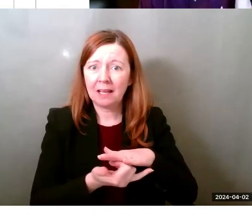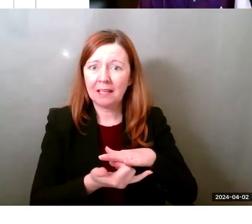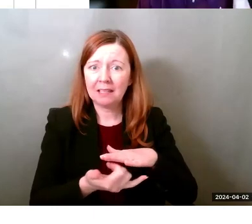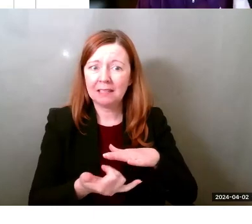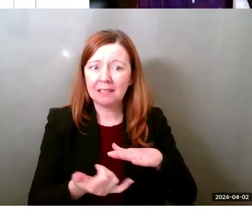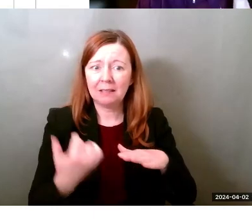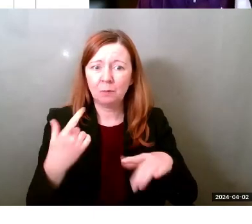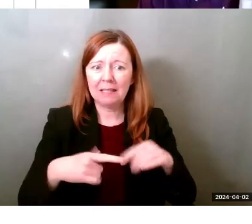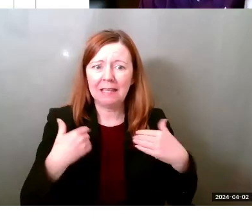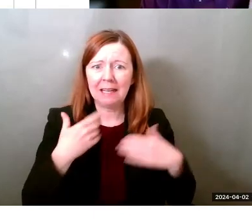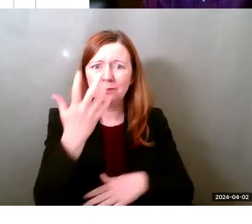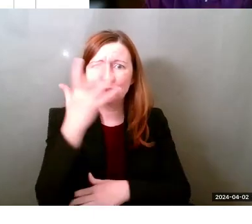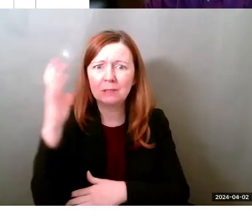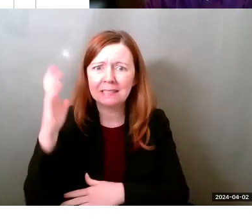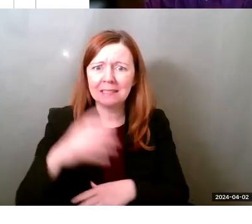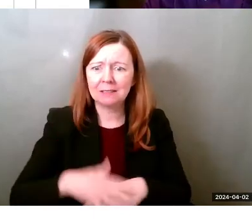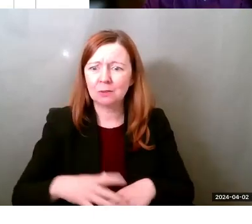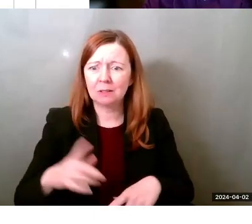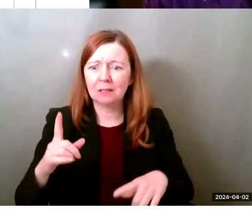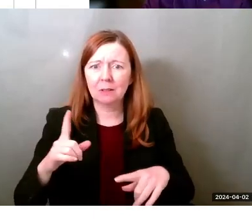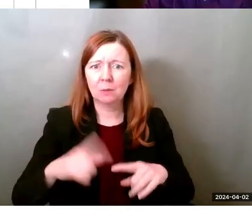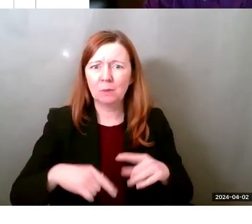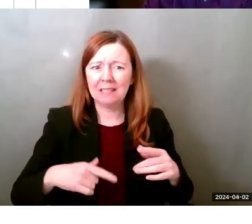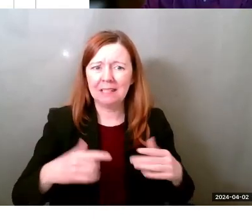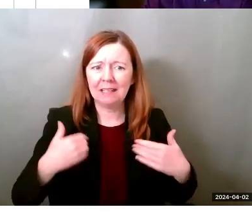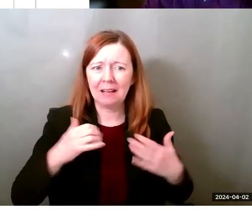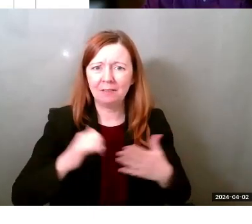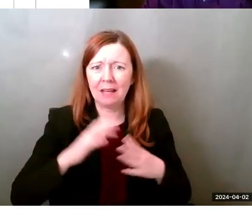have trees, or we can't have it be creative.